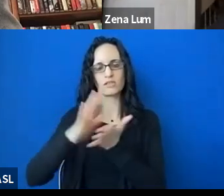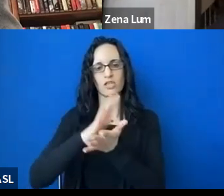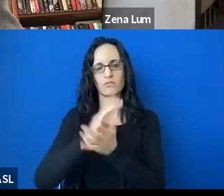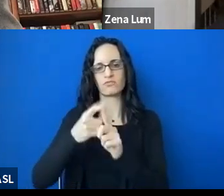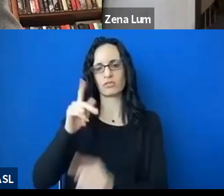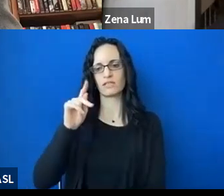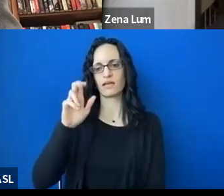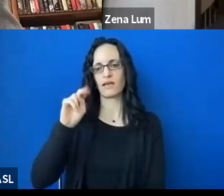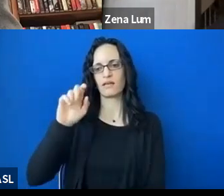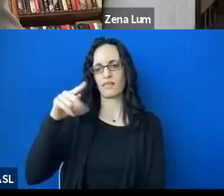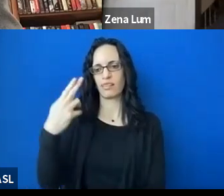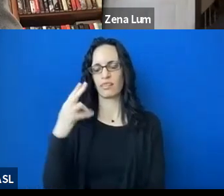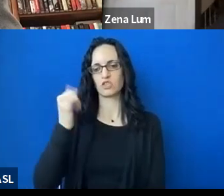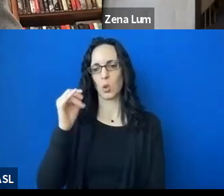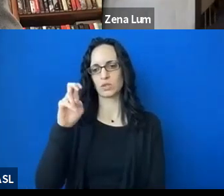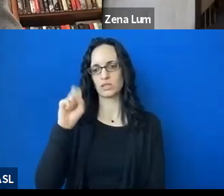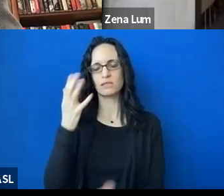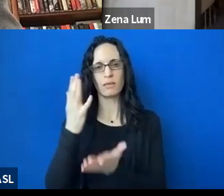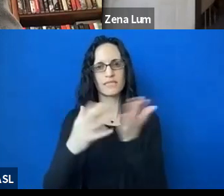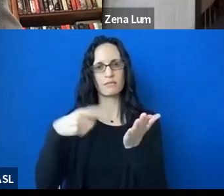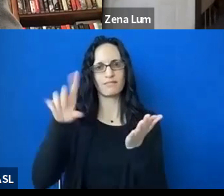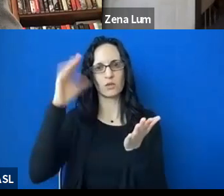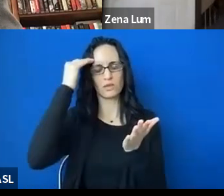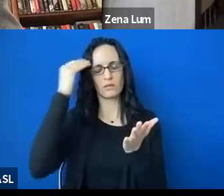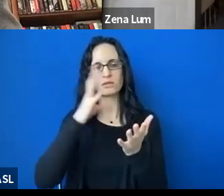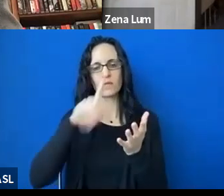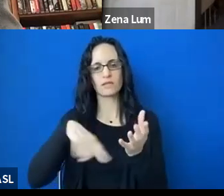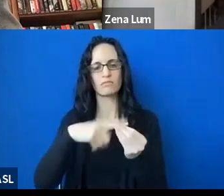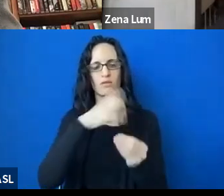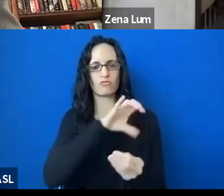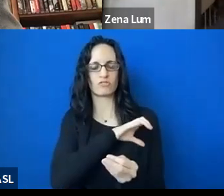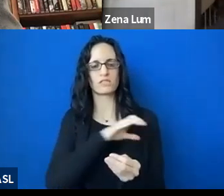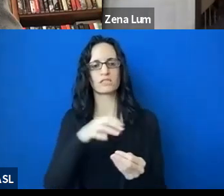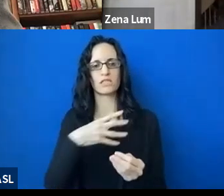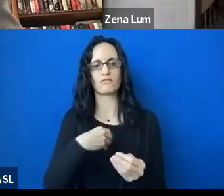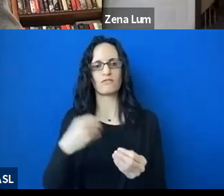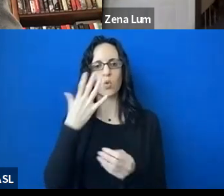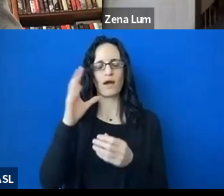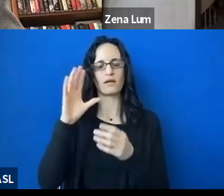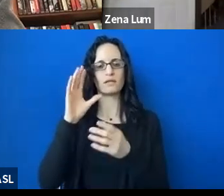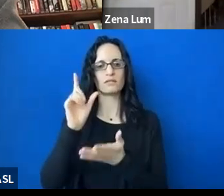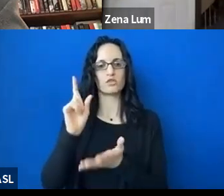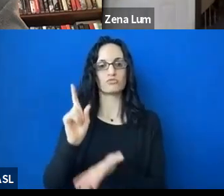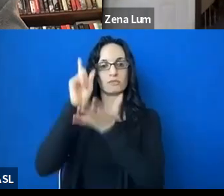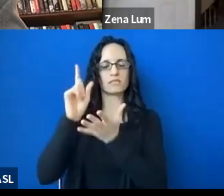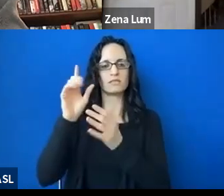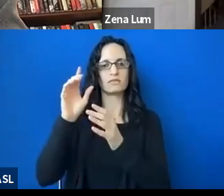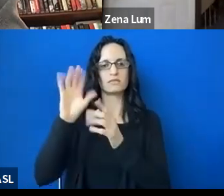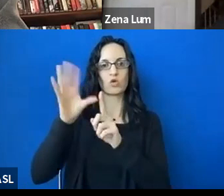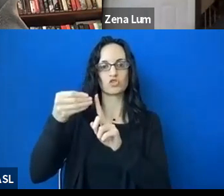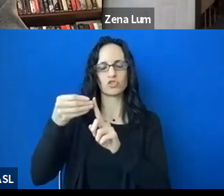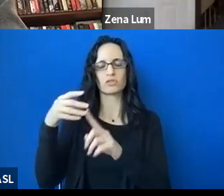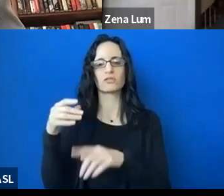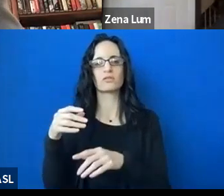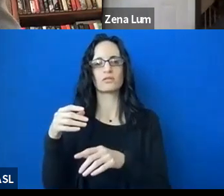and Tema Okun. Some of you may know it. That talks about characteristics of white supremacy culture. And all I can think about while I'm reading